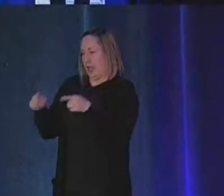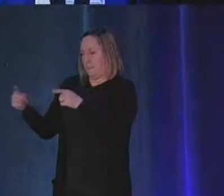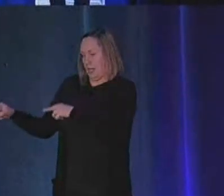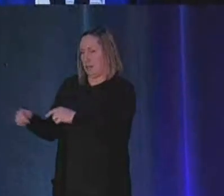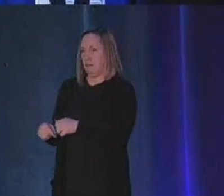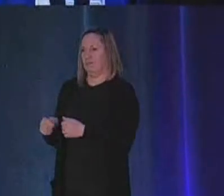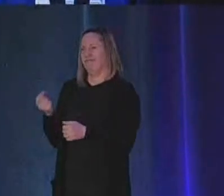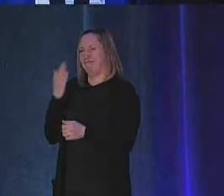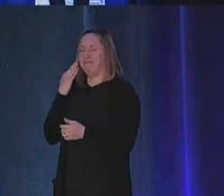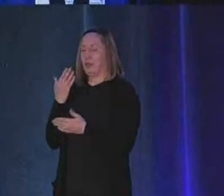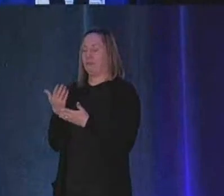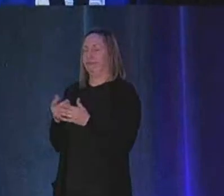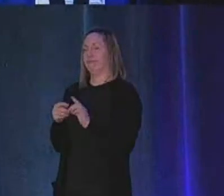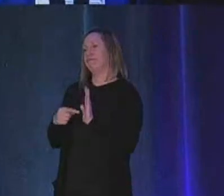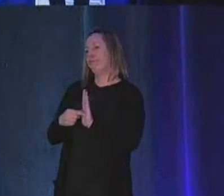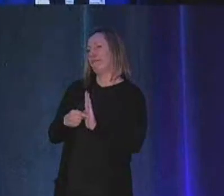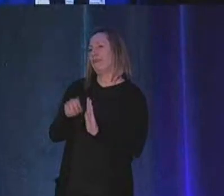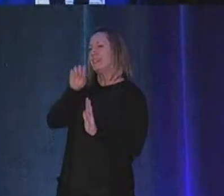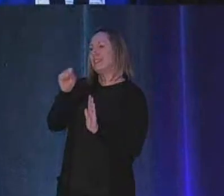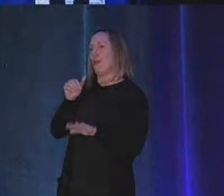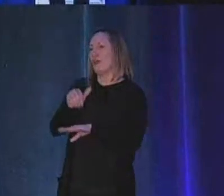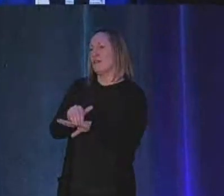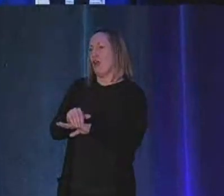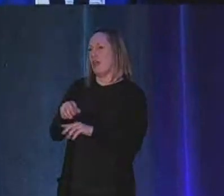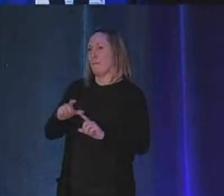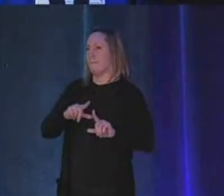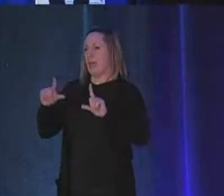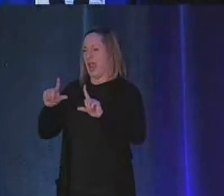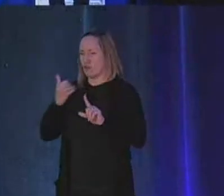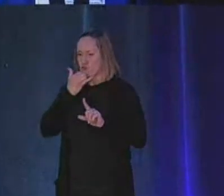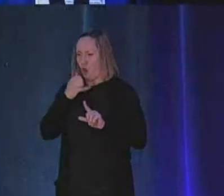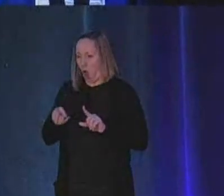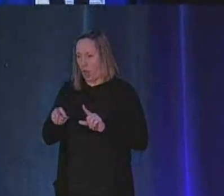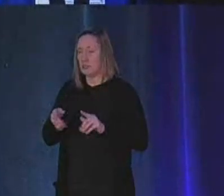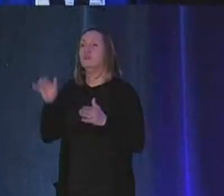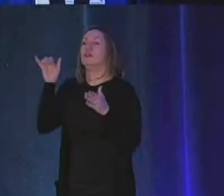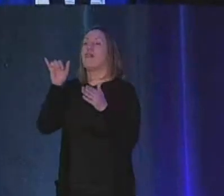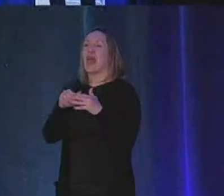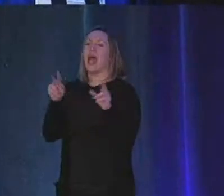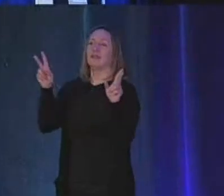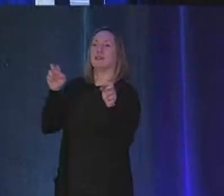Saturday night, you get that page saying something went wrong. That's monitoring right there.